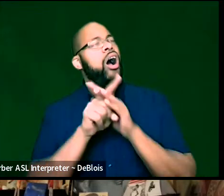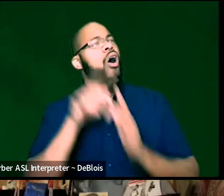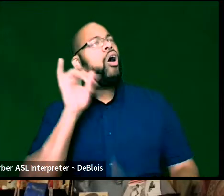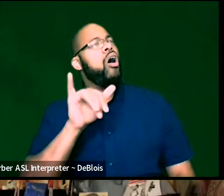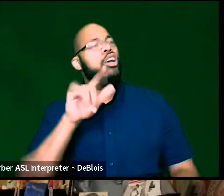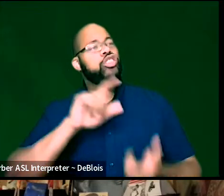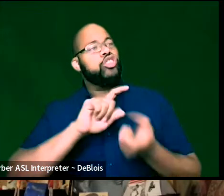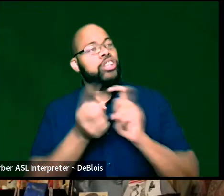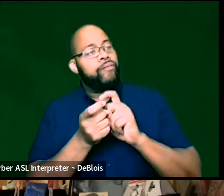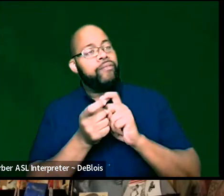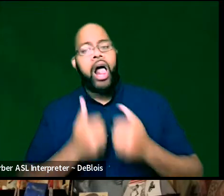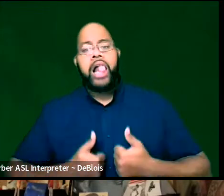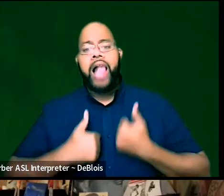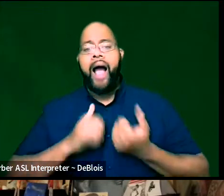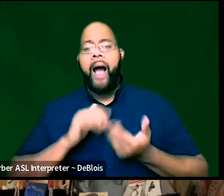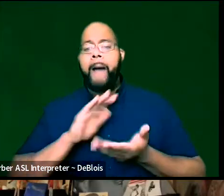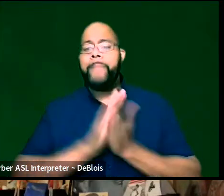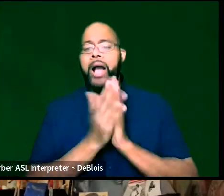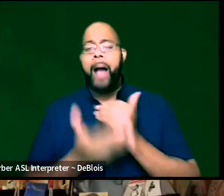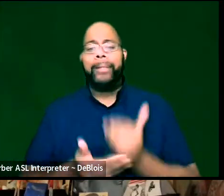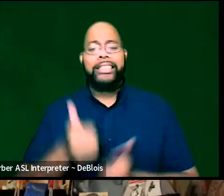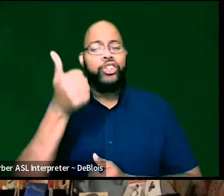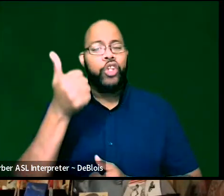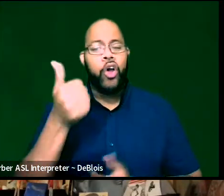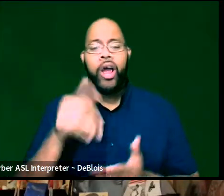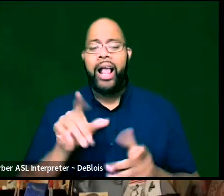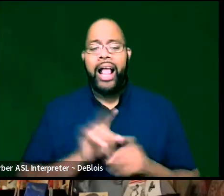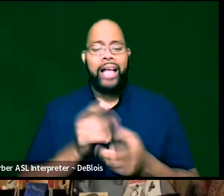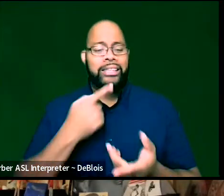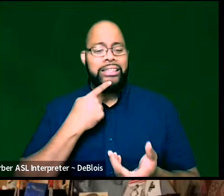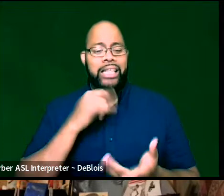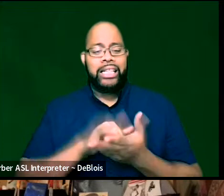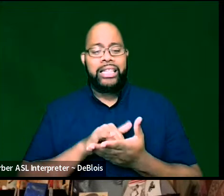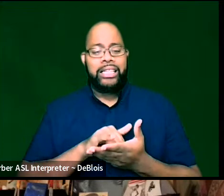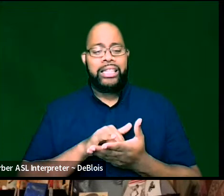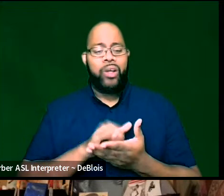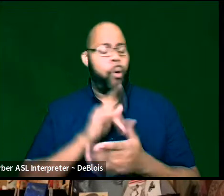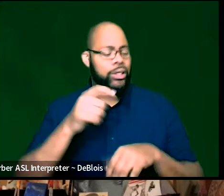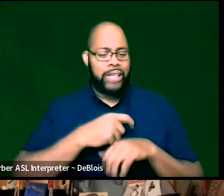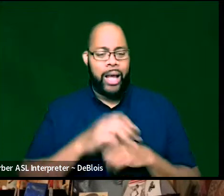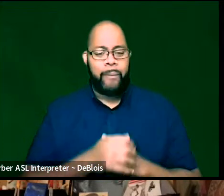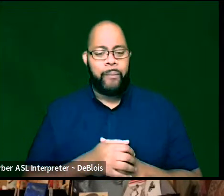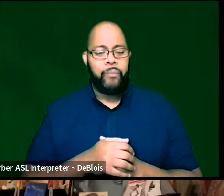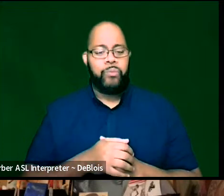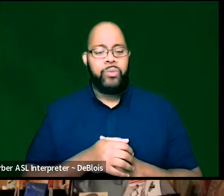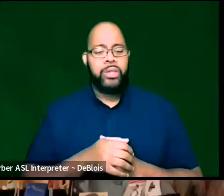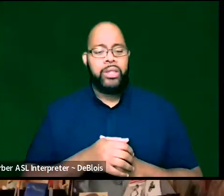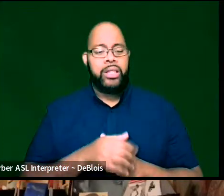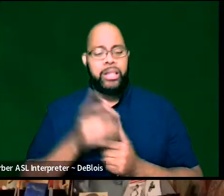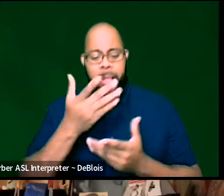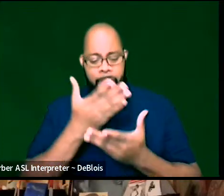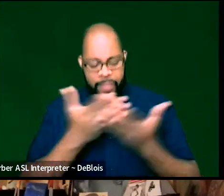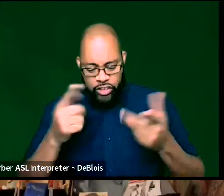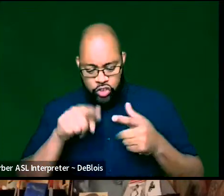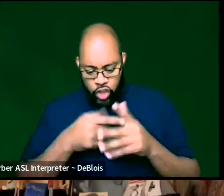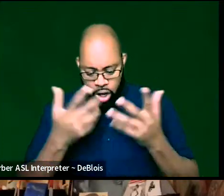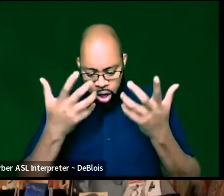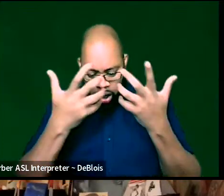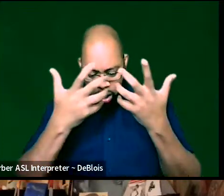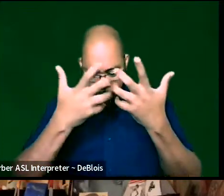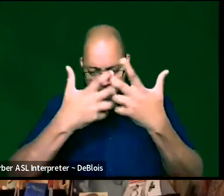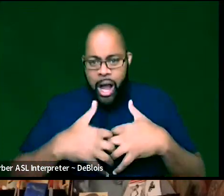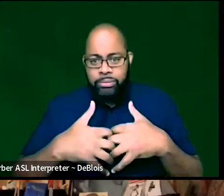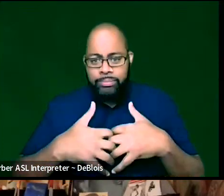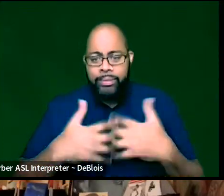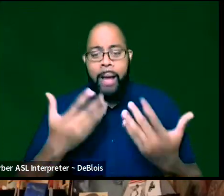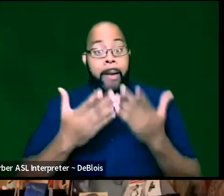shifted, life became easier. And it's just like, they say this all the time that, the pieces just started falling in place.